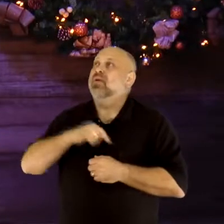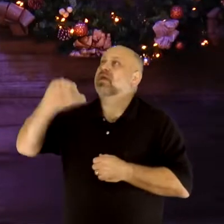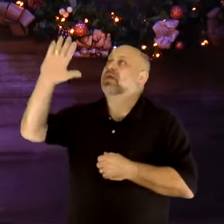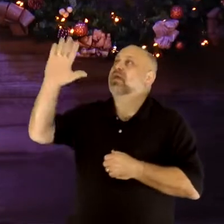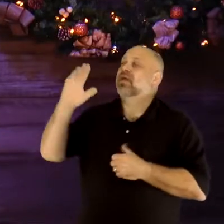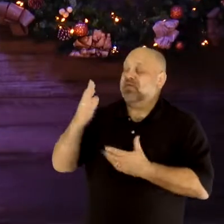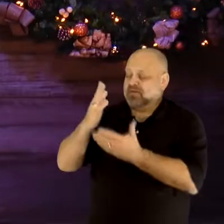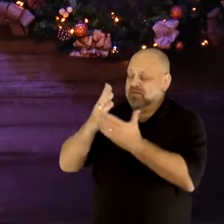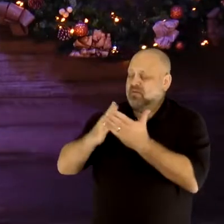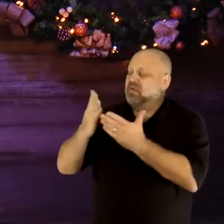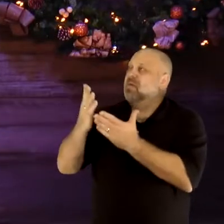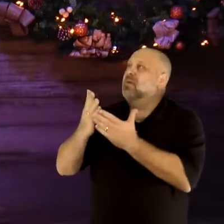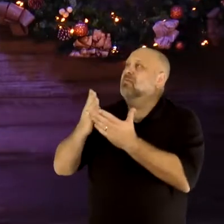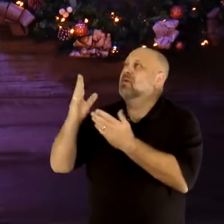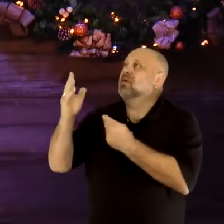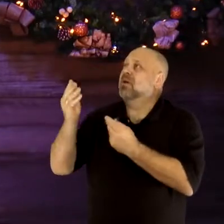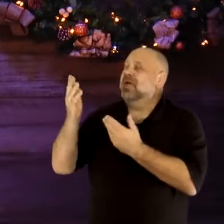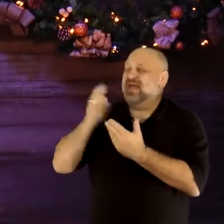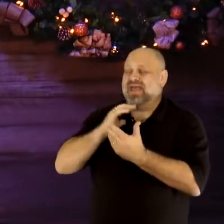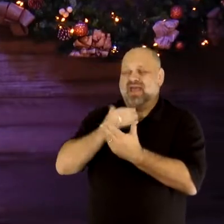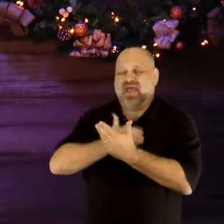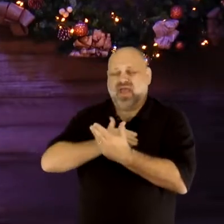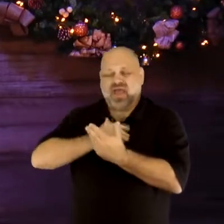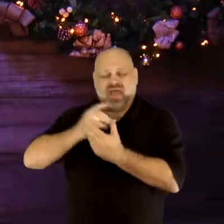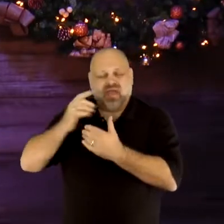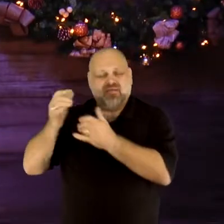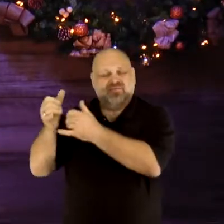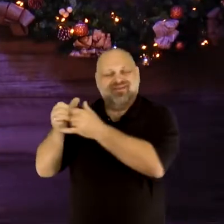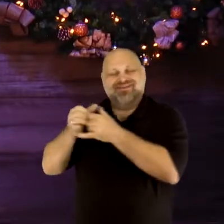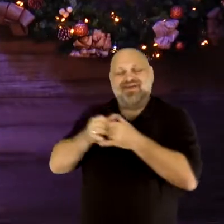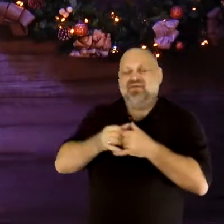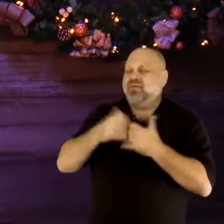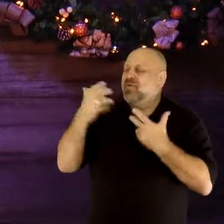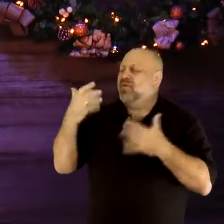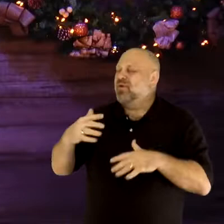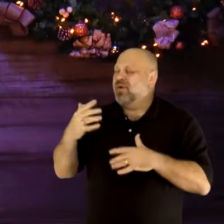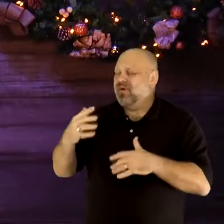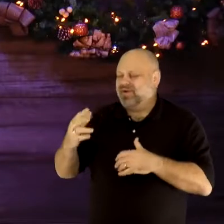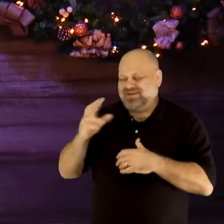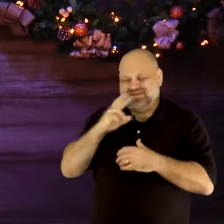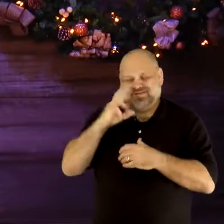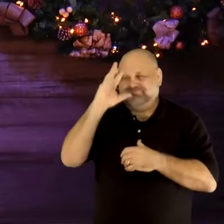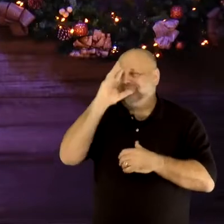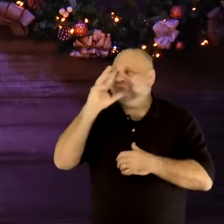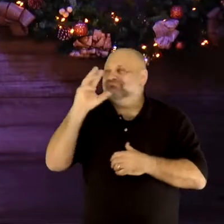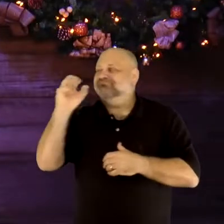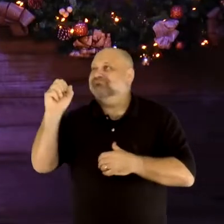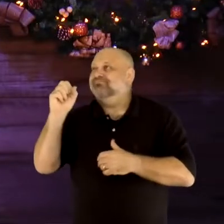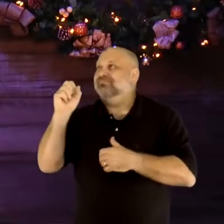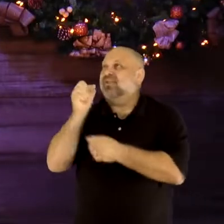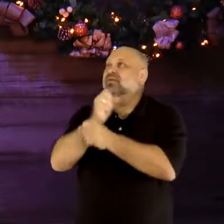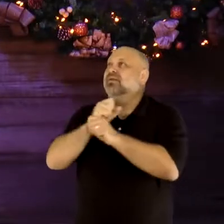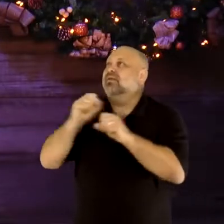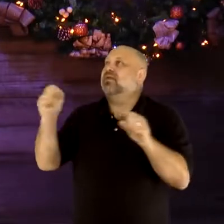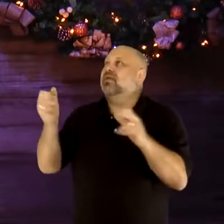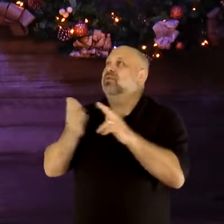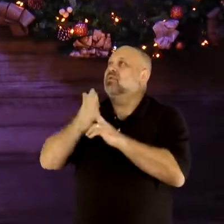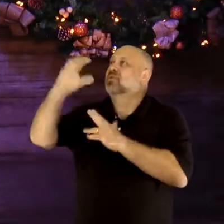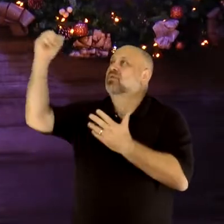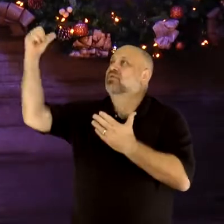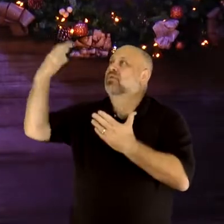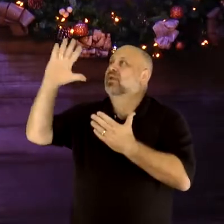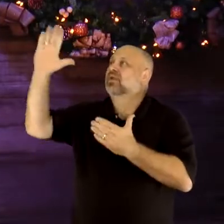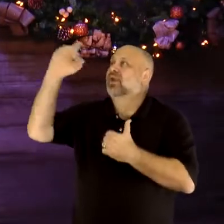We are His portion and He is our prize, drawn to redemption by